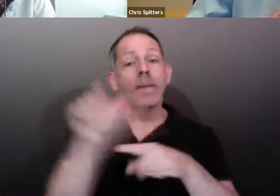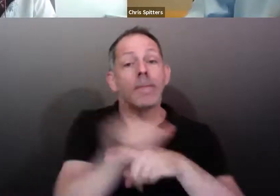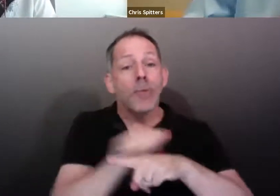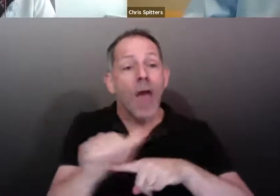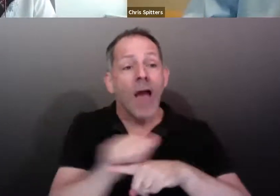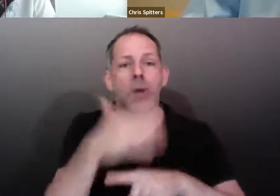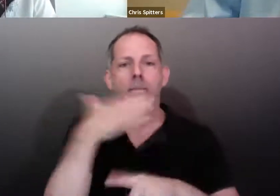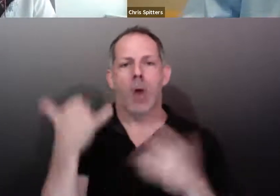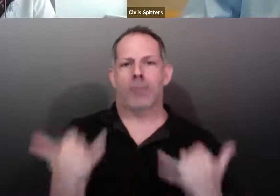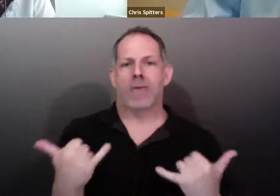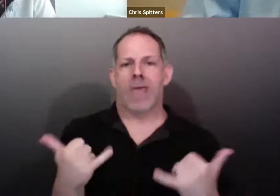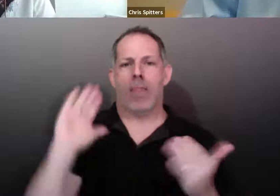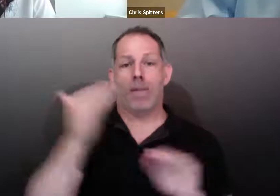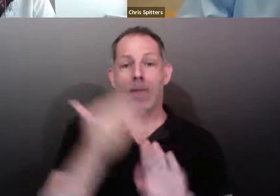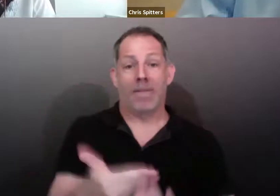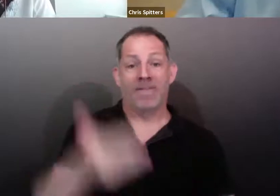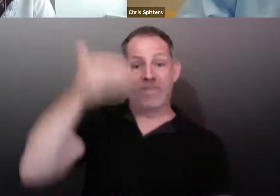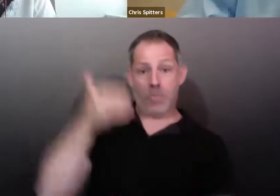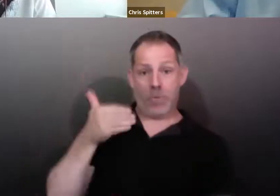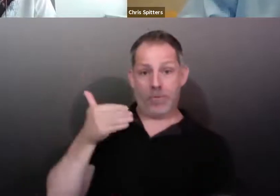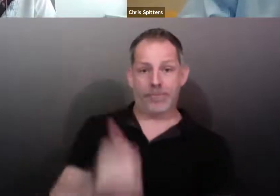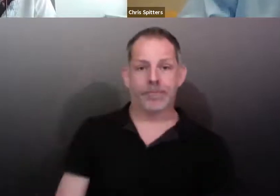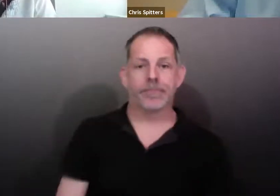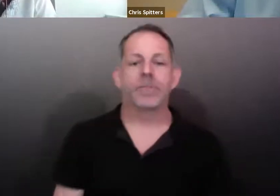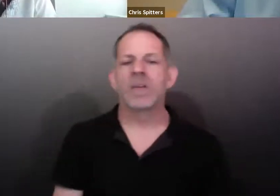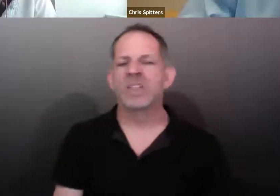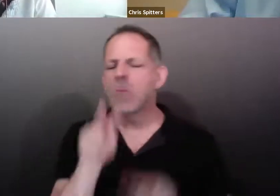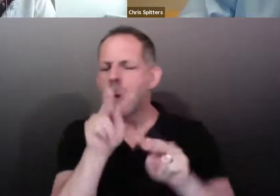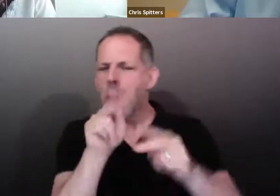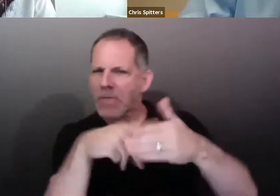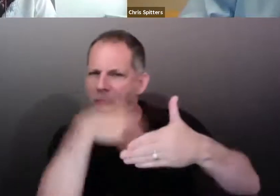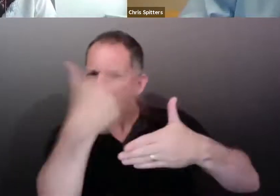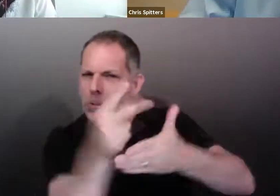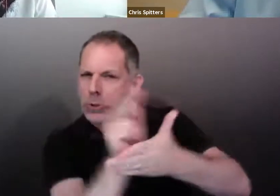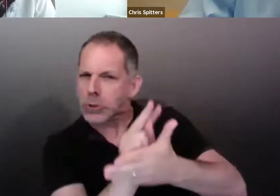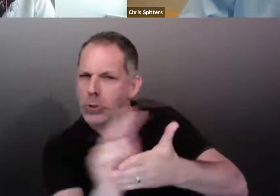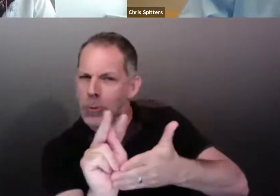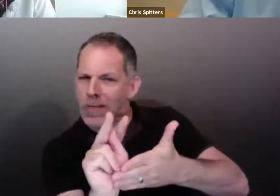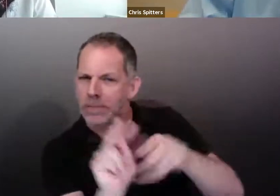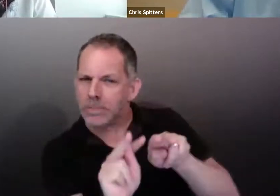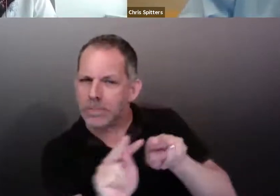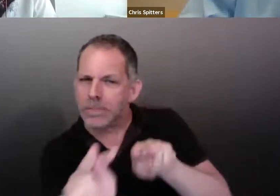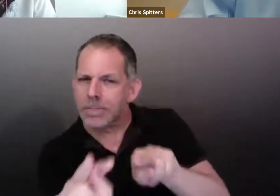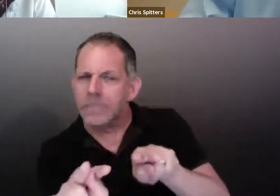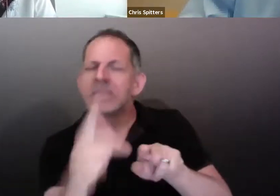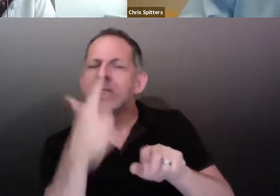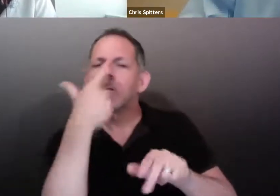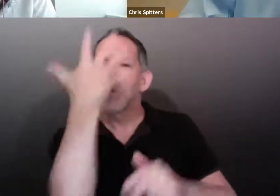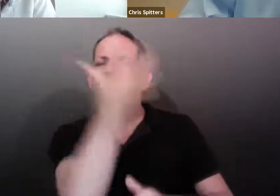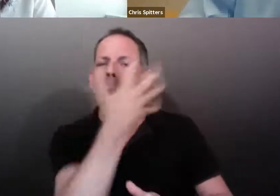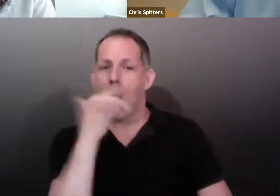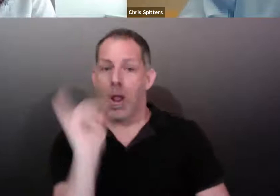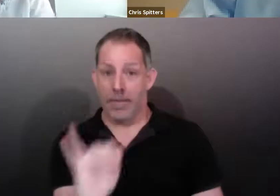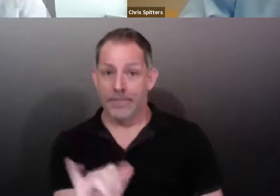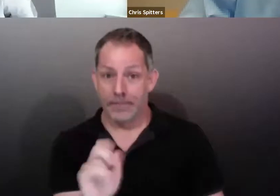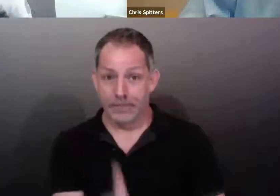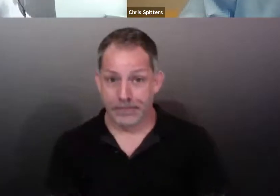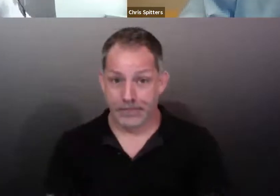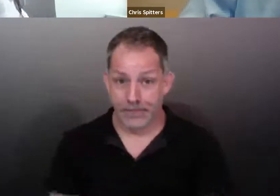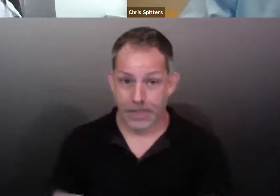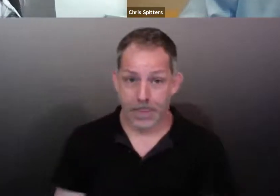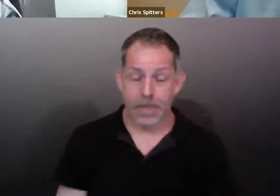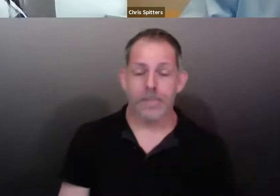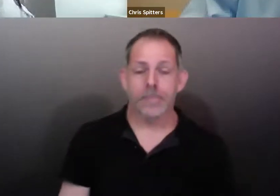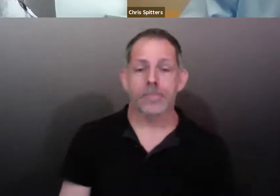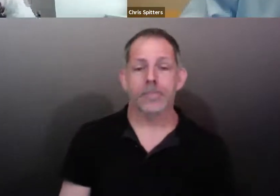want to mention some additional resources for COVID-19 testing. As our testing team has been working hard in recent weeks to